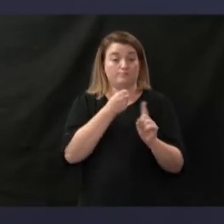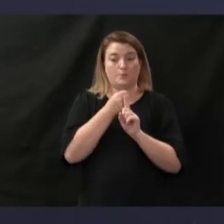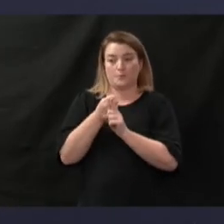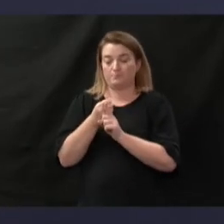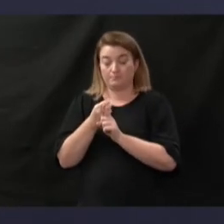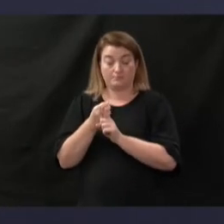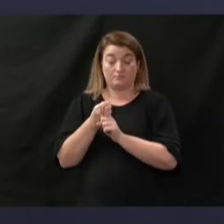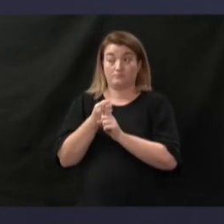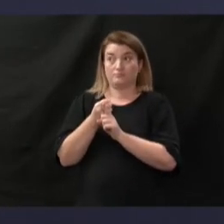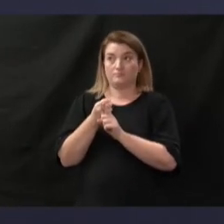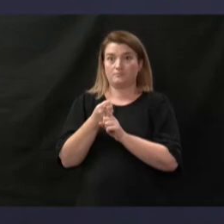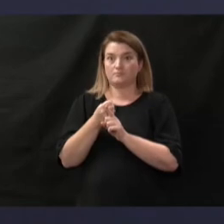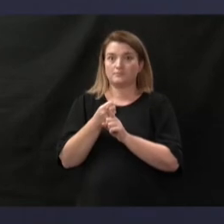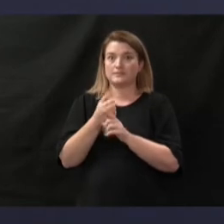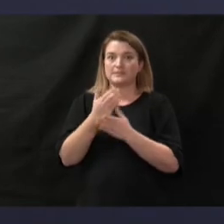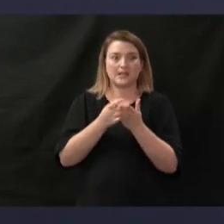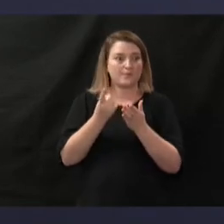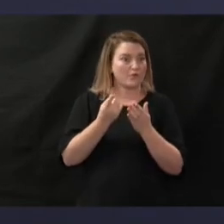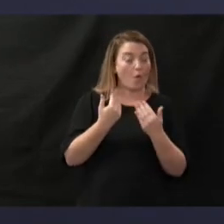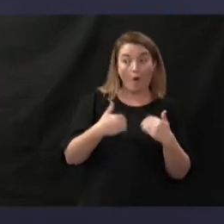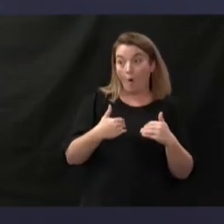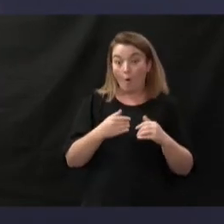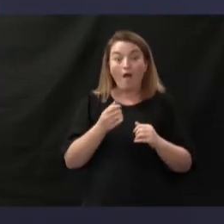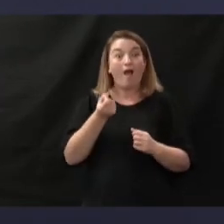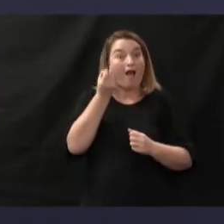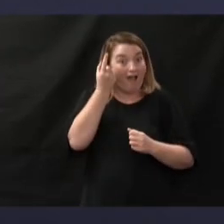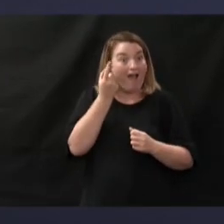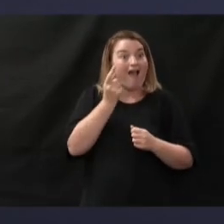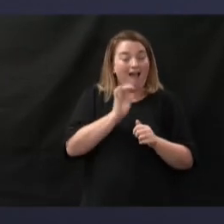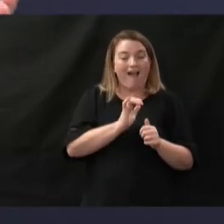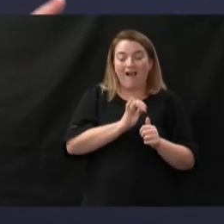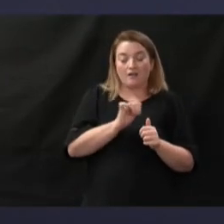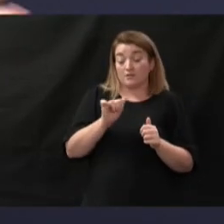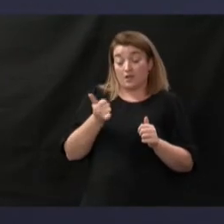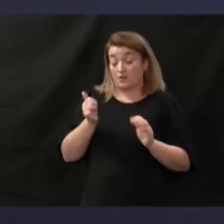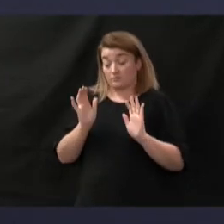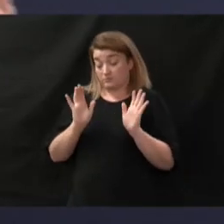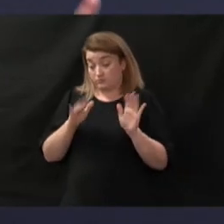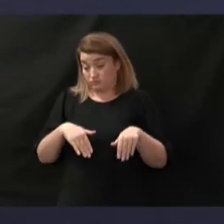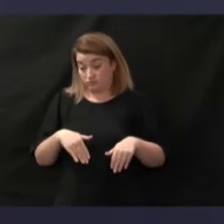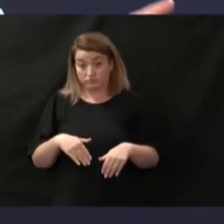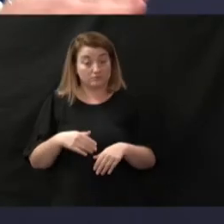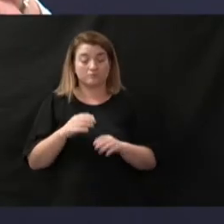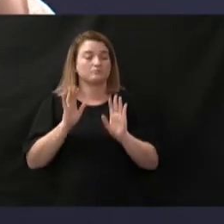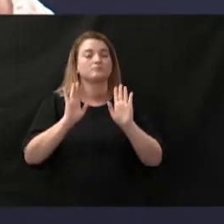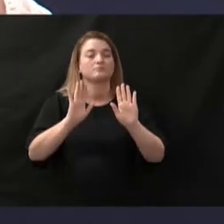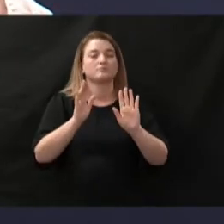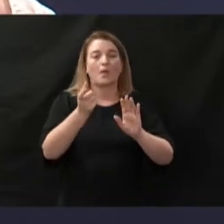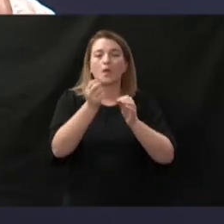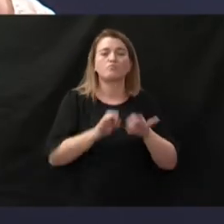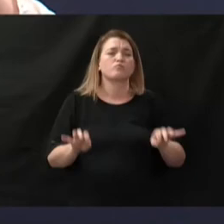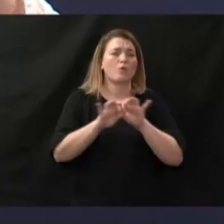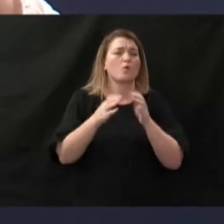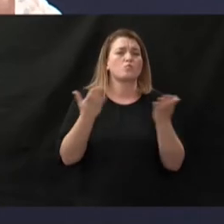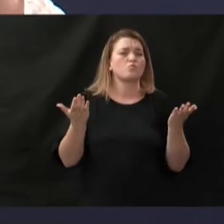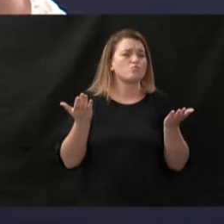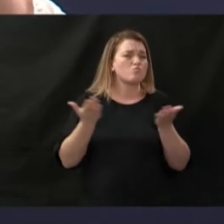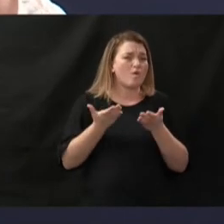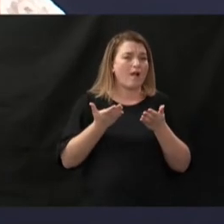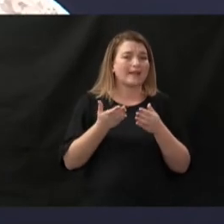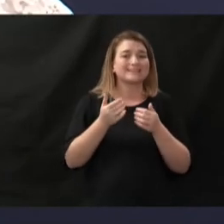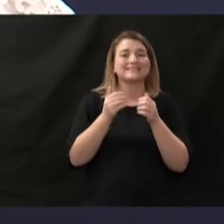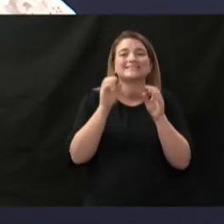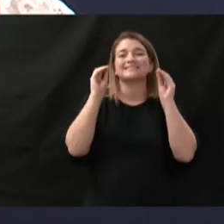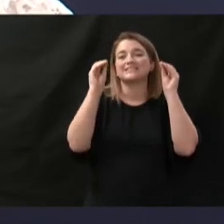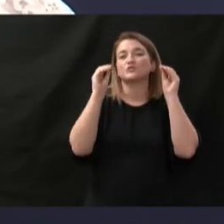some of you, and others you might be thinking, don't worry about it. Just teach it as two separate things. And I would never tell the kids